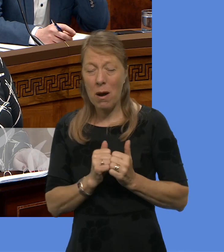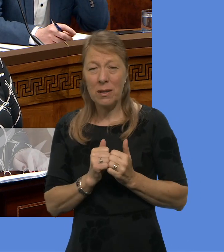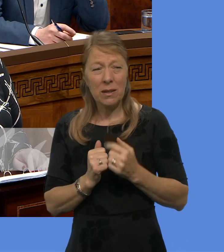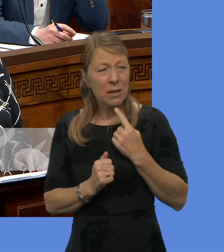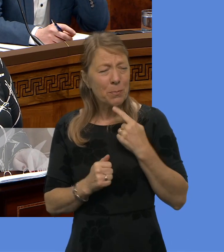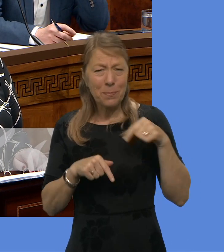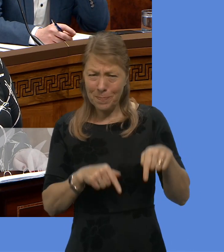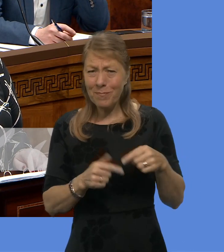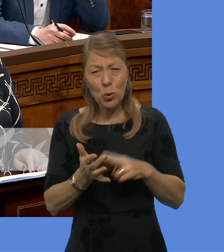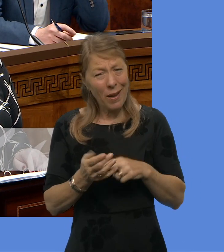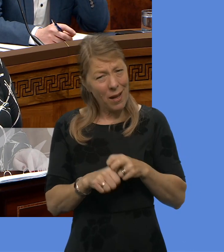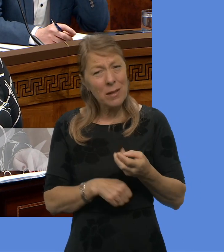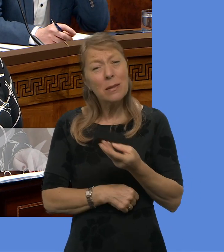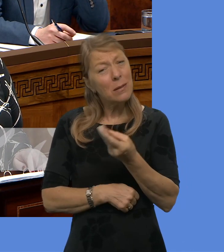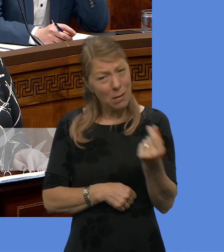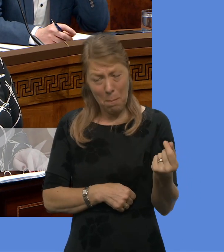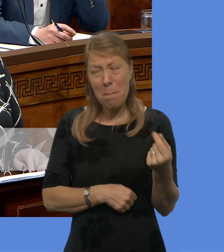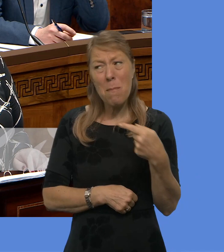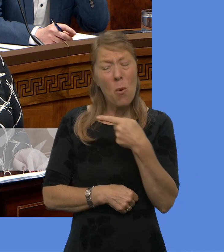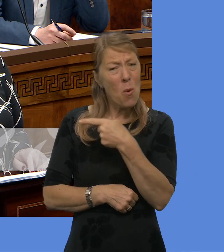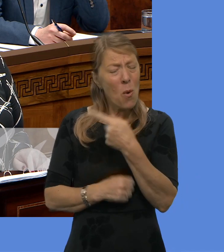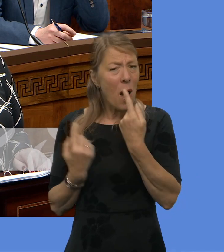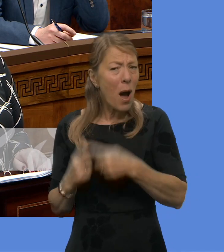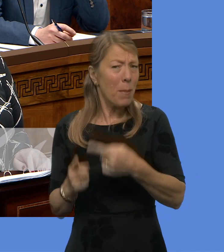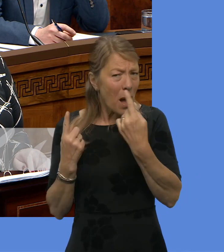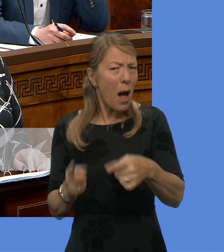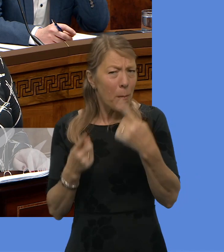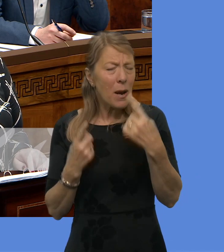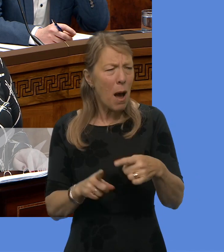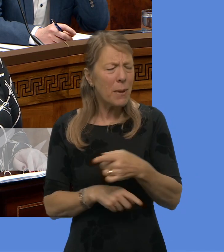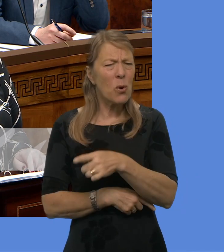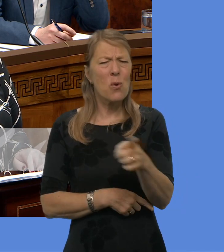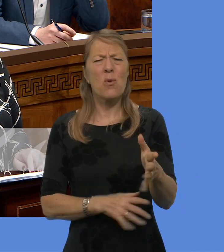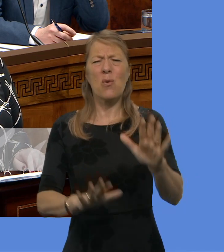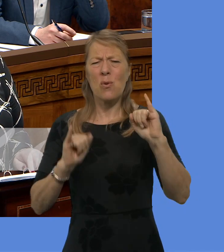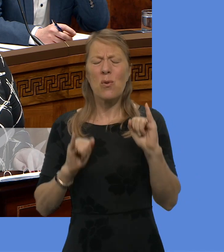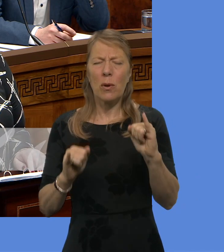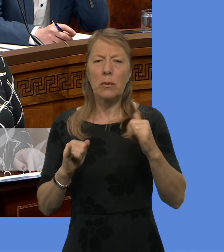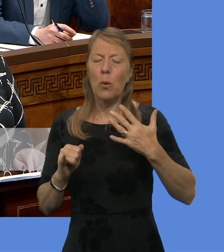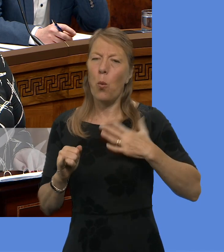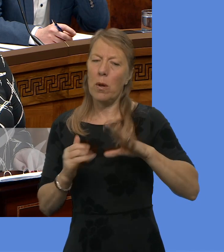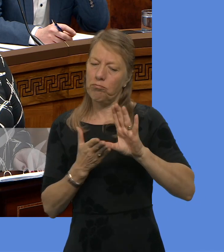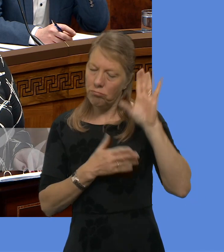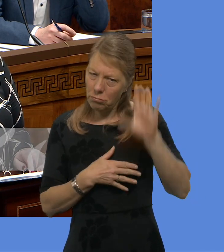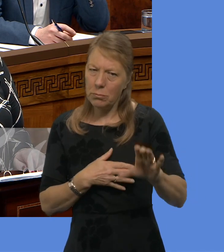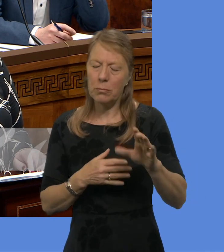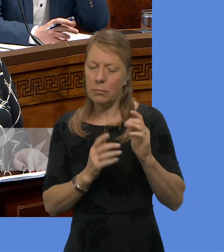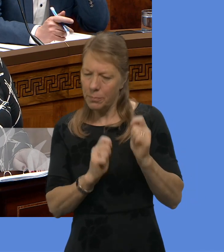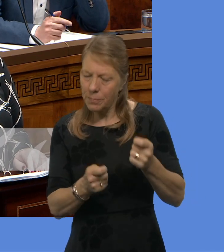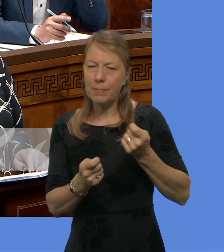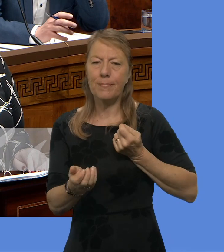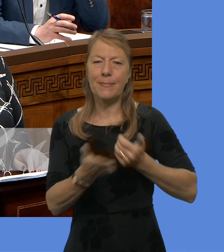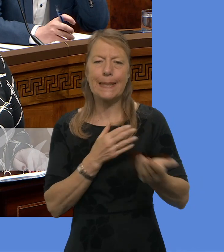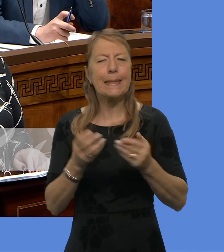equitable treatment and a timely treatment in the same way as people in England and Wales. I think the uniqueness of the